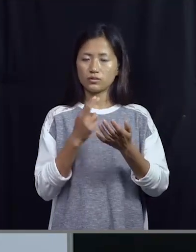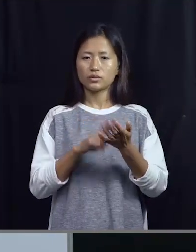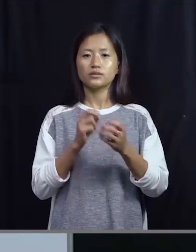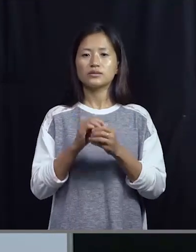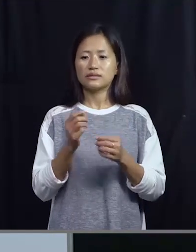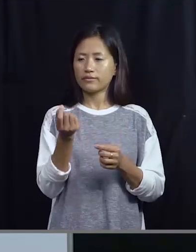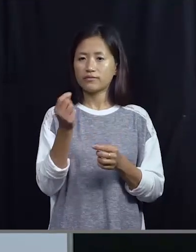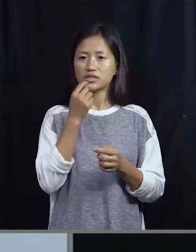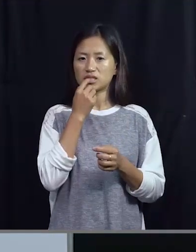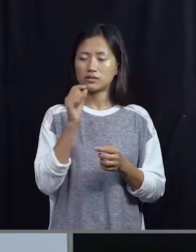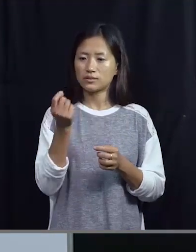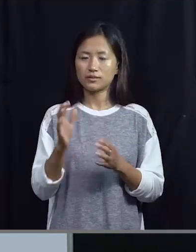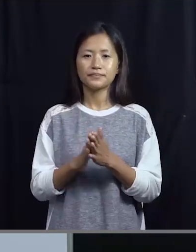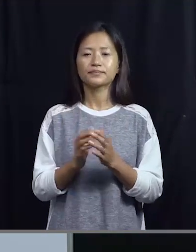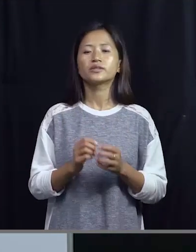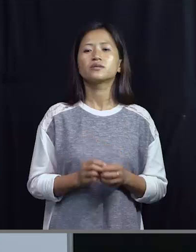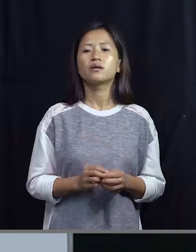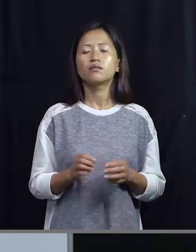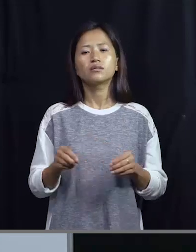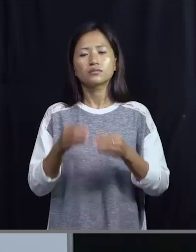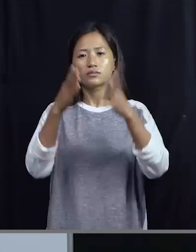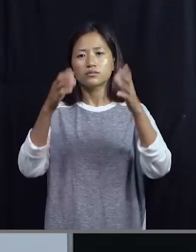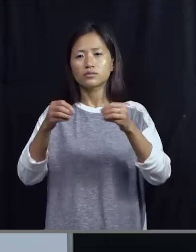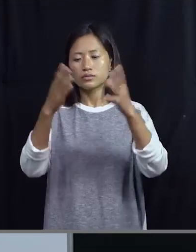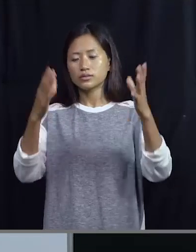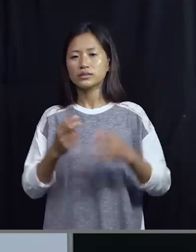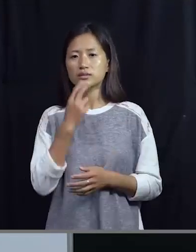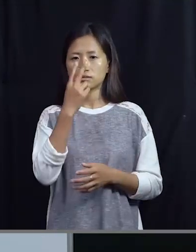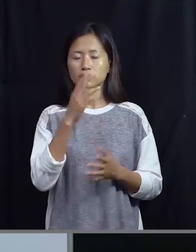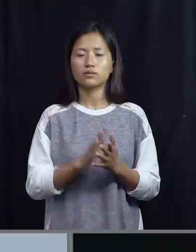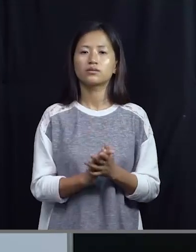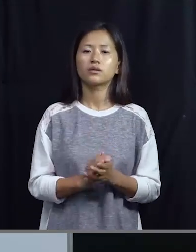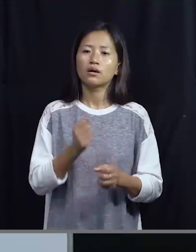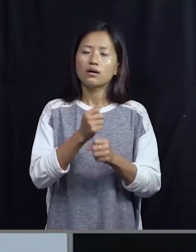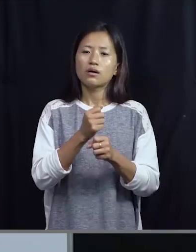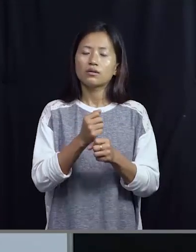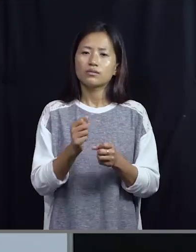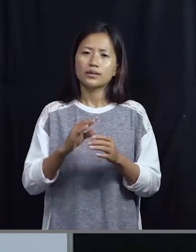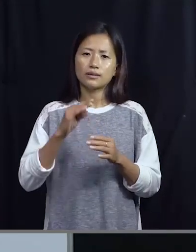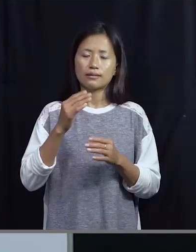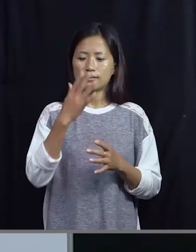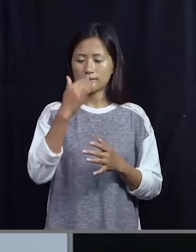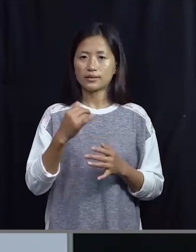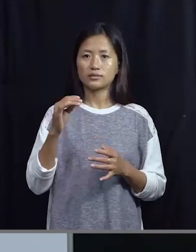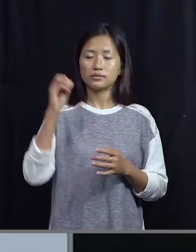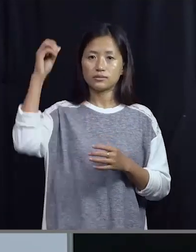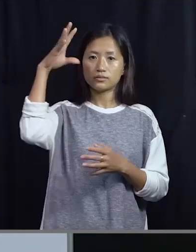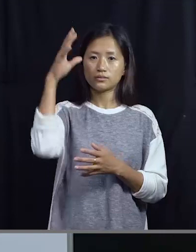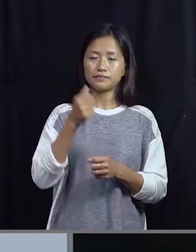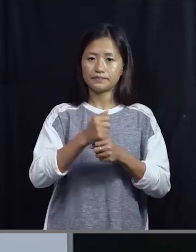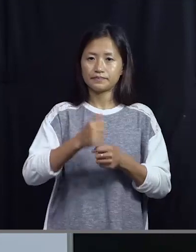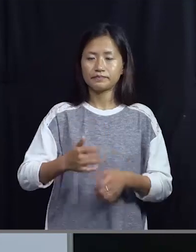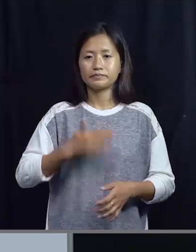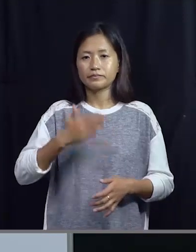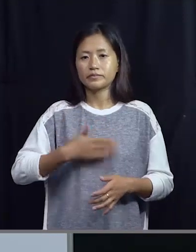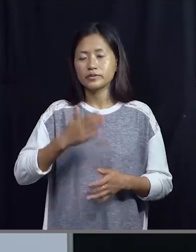right? So you have seen in some tree barks and all, you see the green-like or film-like structures. Those are all